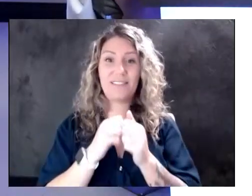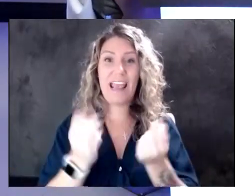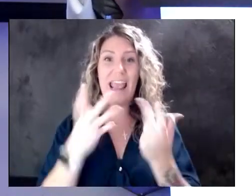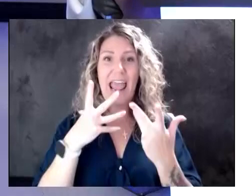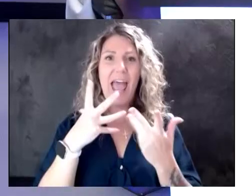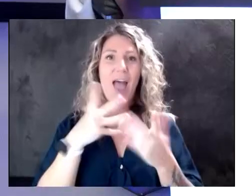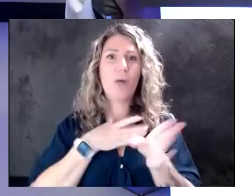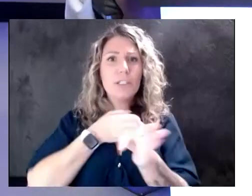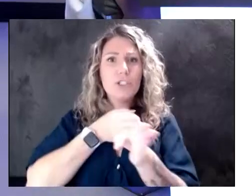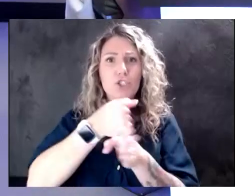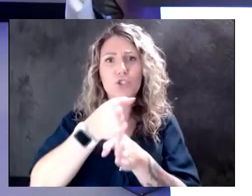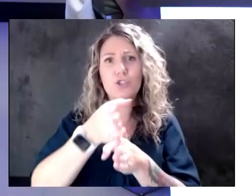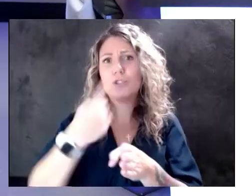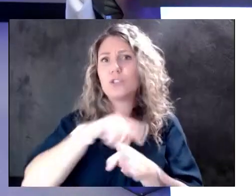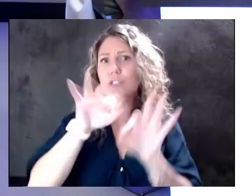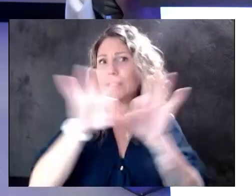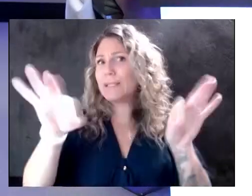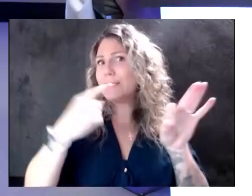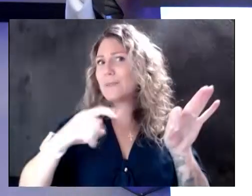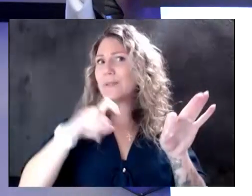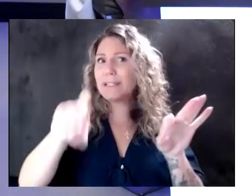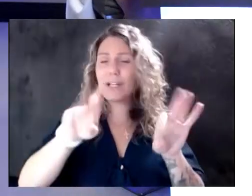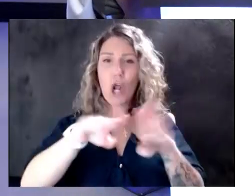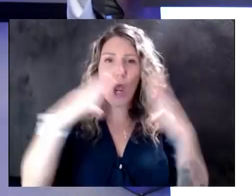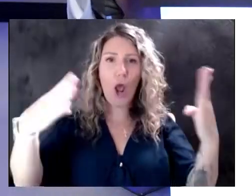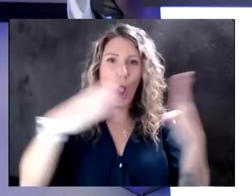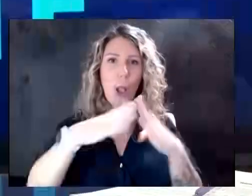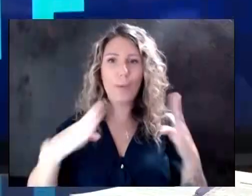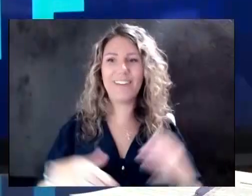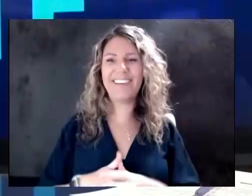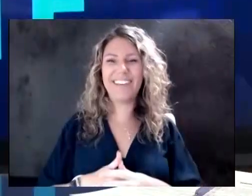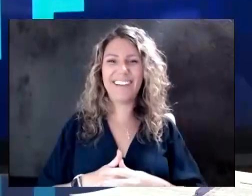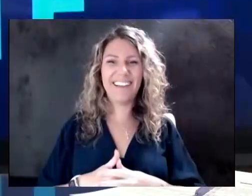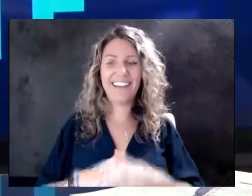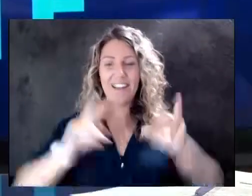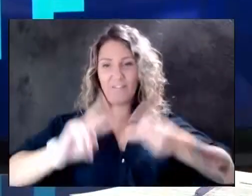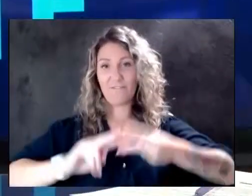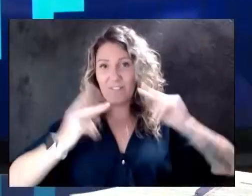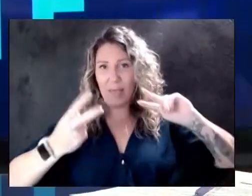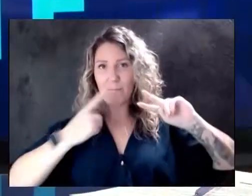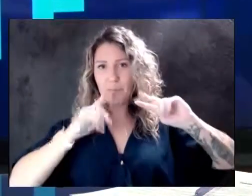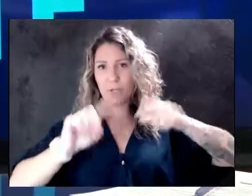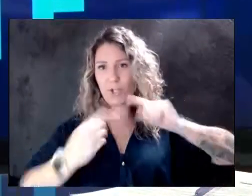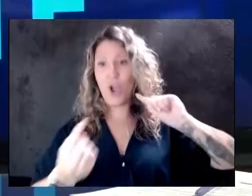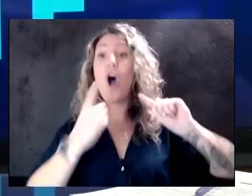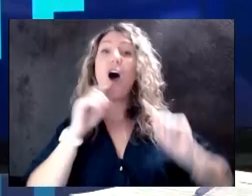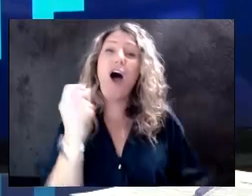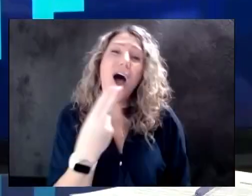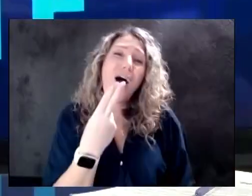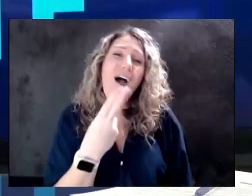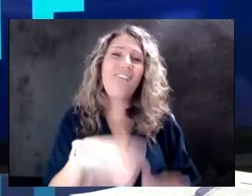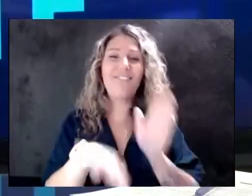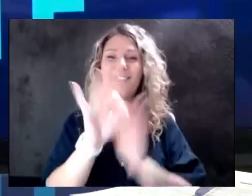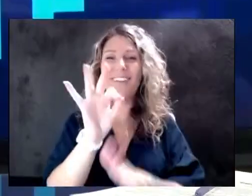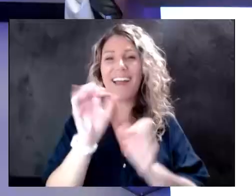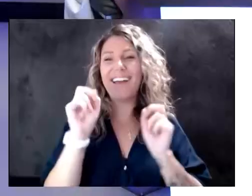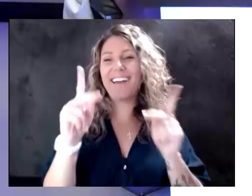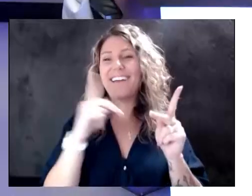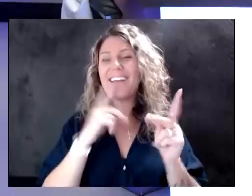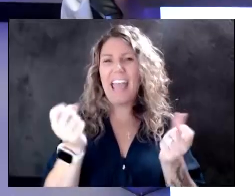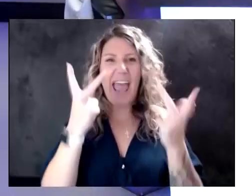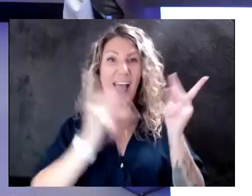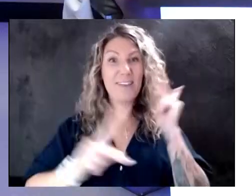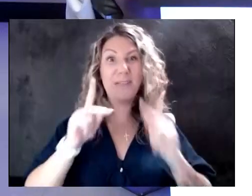open the package? Right. Well, I'm not going to get it. Try the flip side on the bottom, or else I can just. Oh, there it is. Okay, There we go. figured. How many people does it take to open